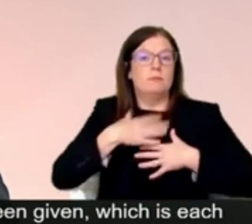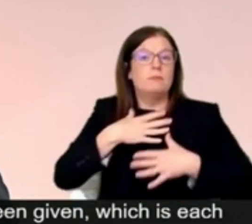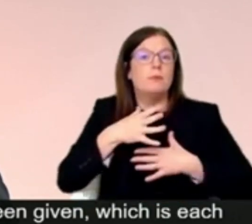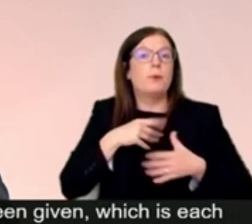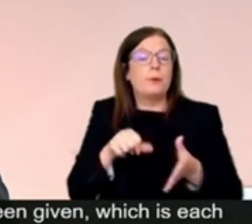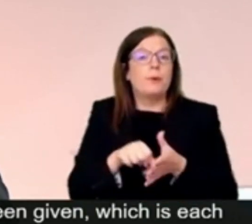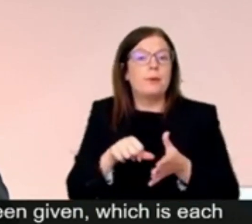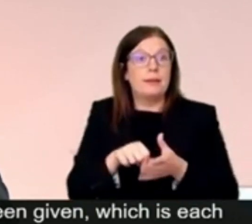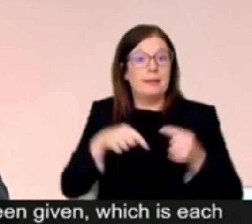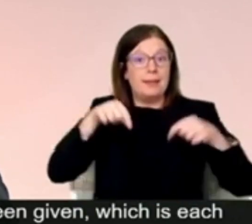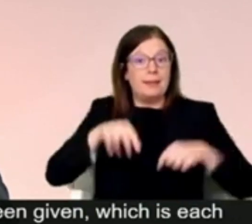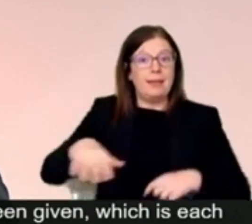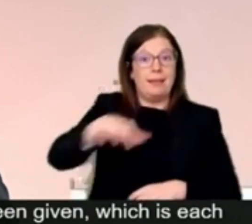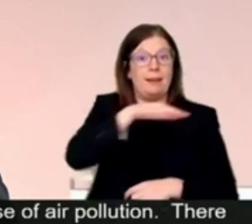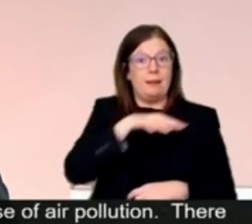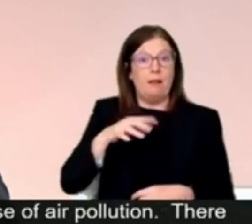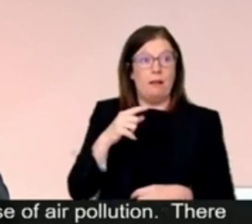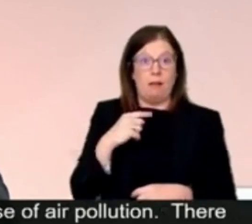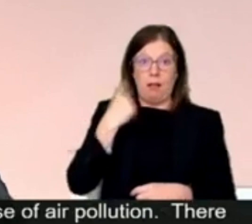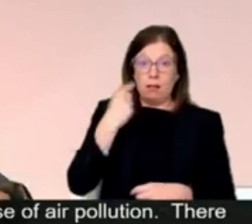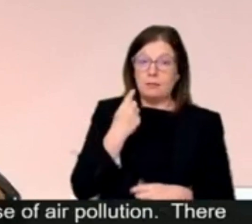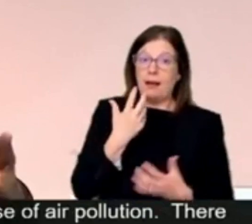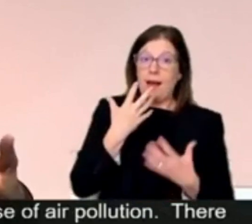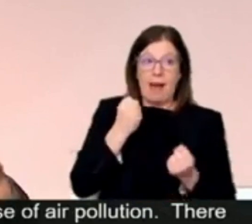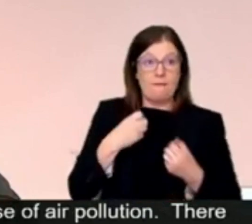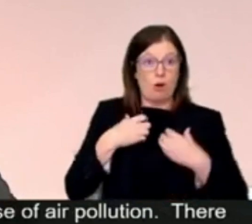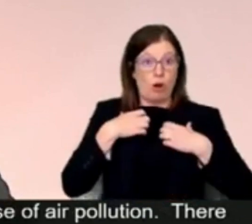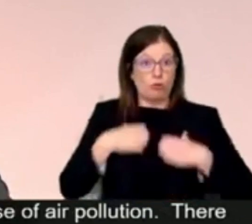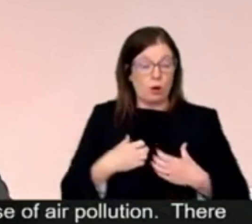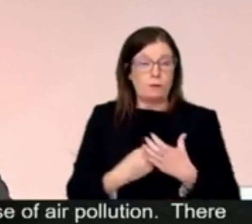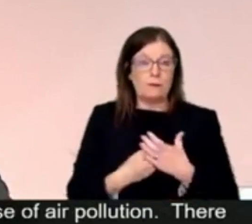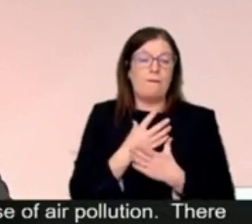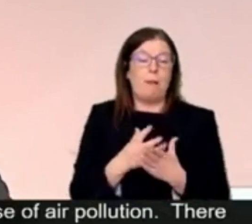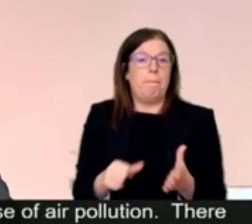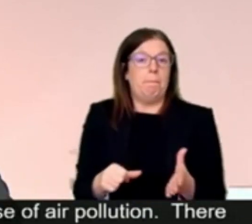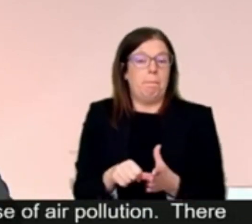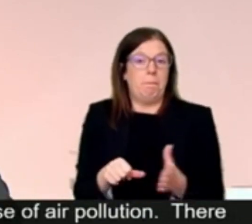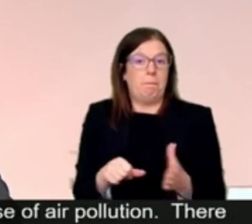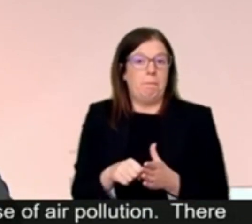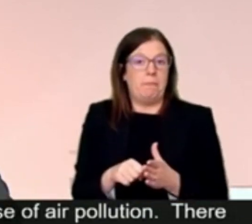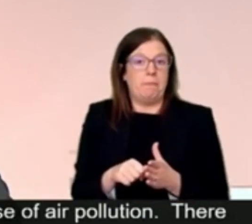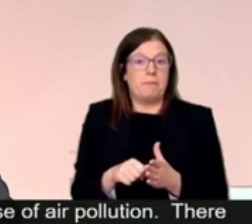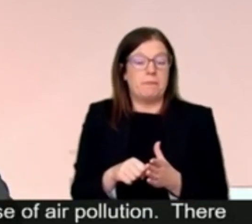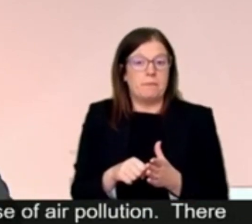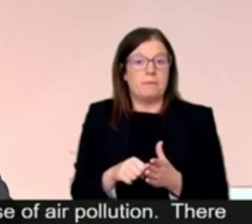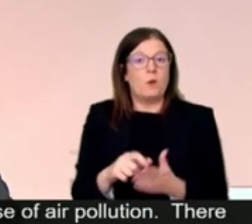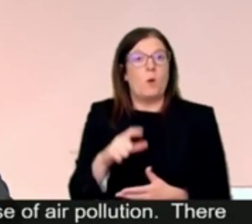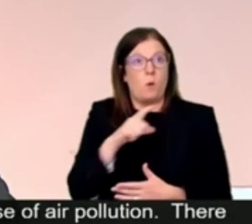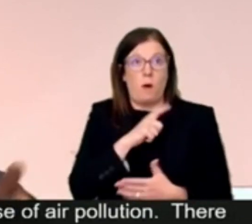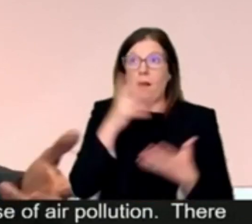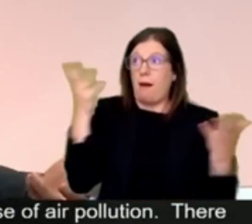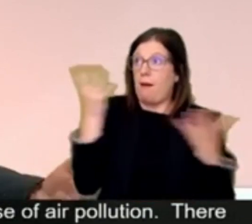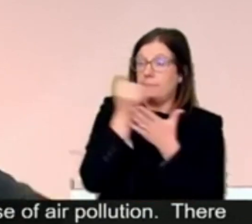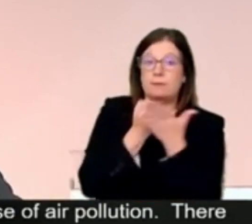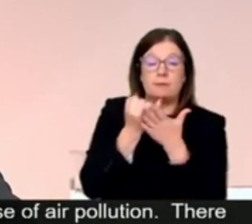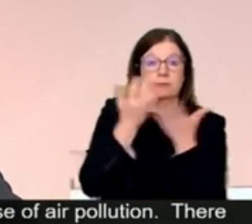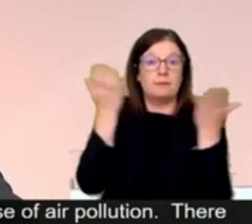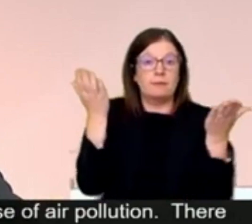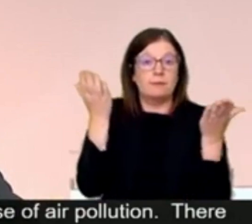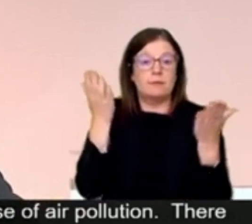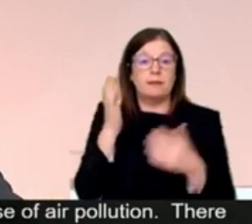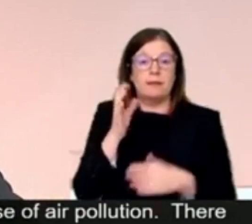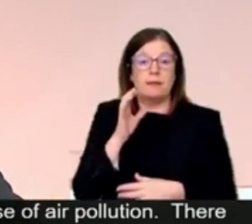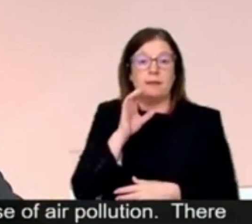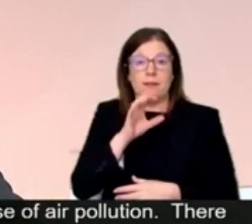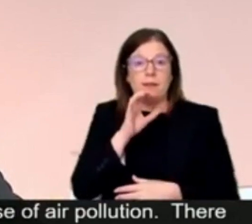city with stunted lungs permanently because of air pollution. And I'll come